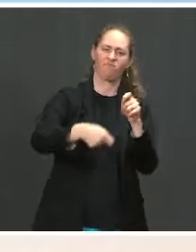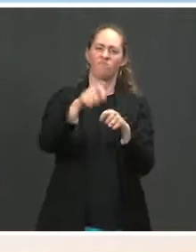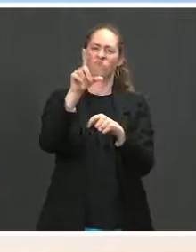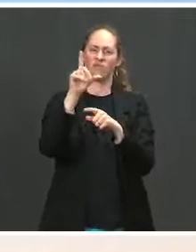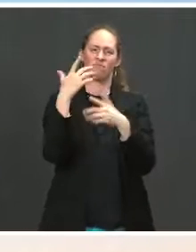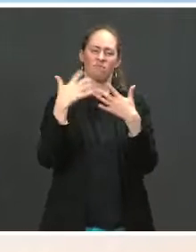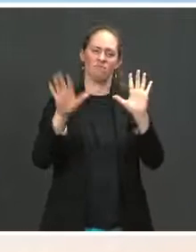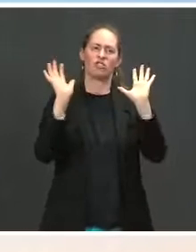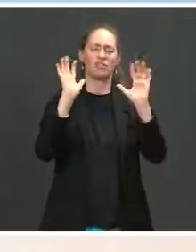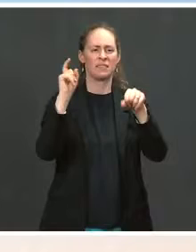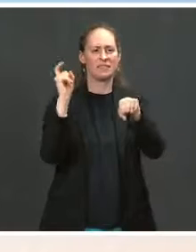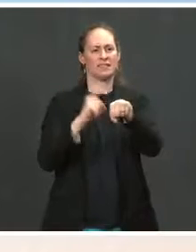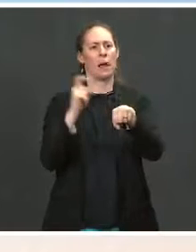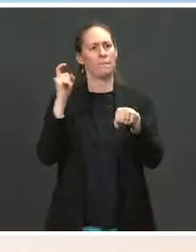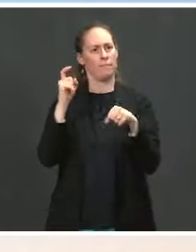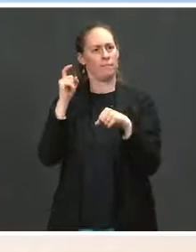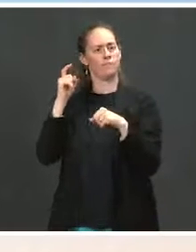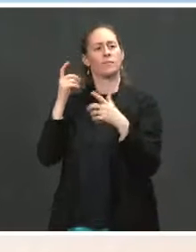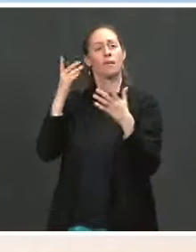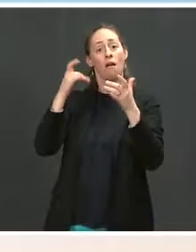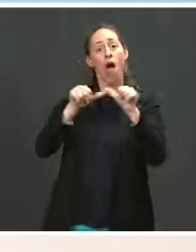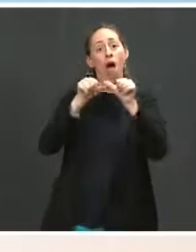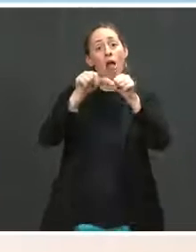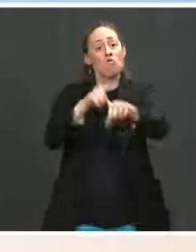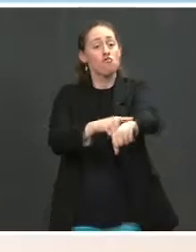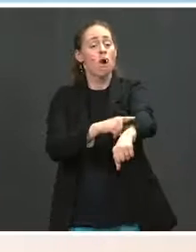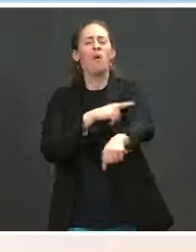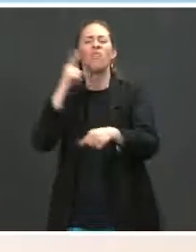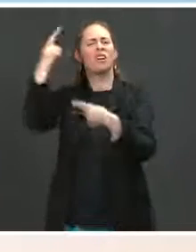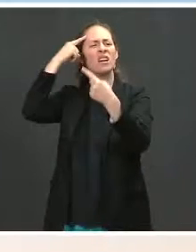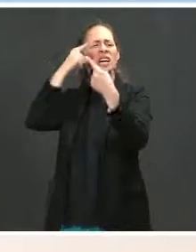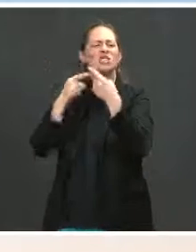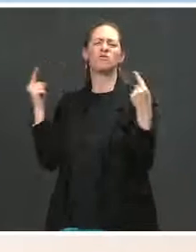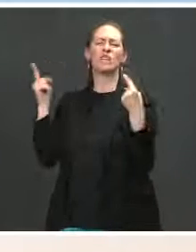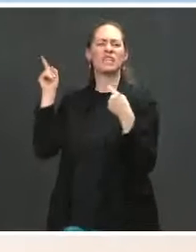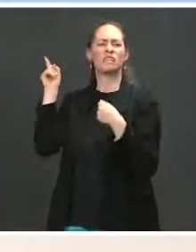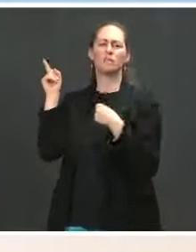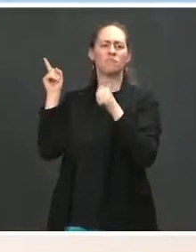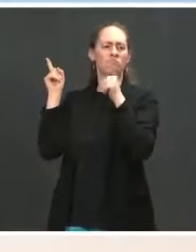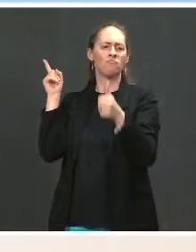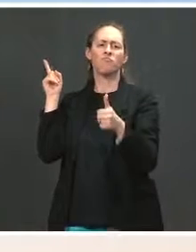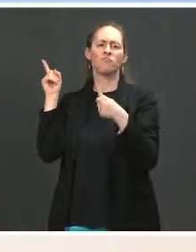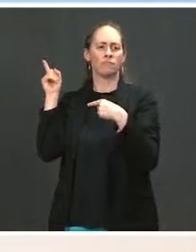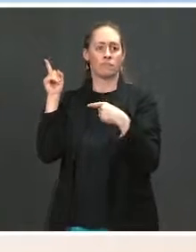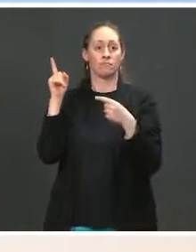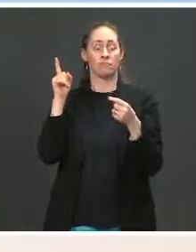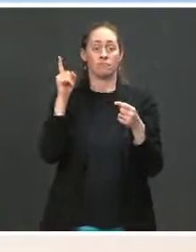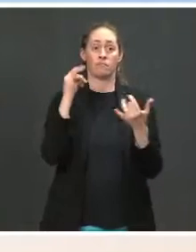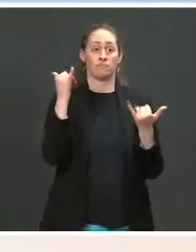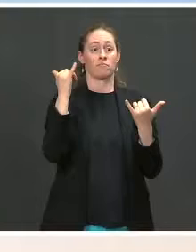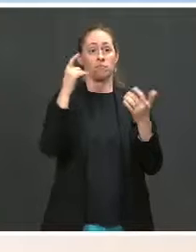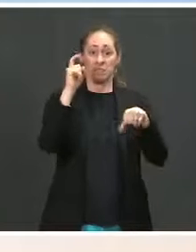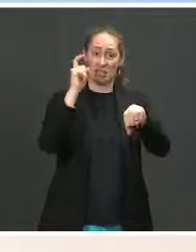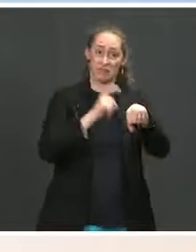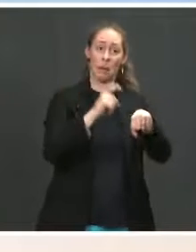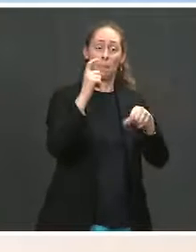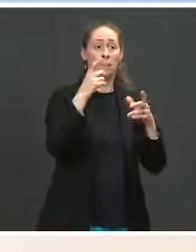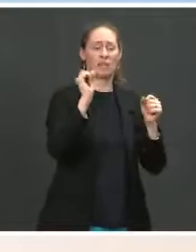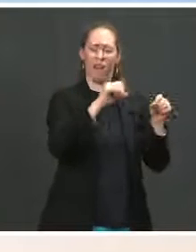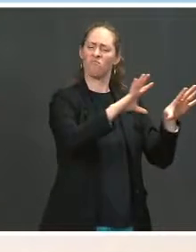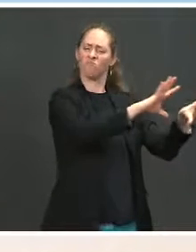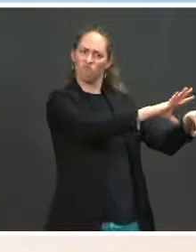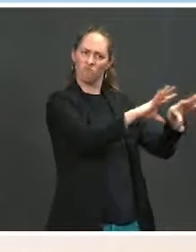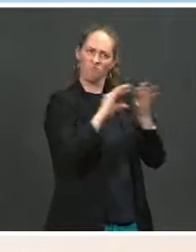and he disagreed with it. So he was giving a timeline on when operationally we could move troops out. We also are going to do that in